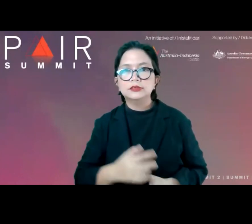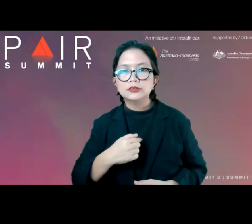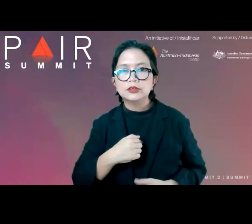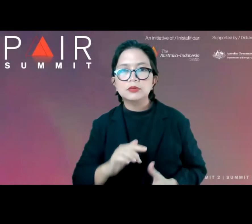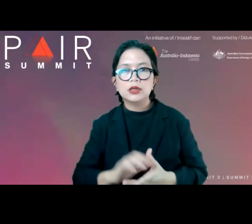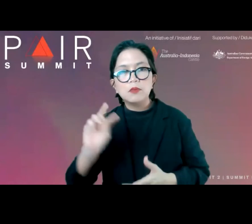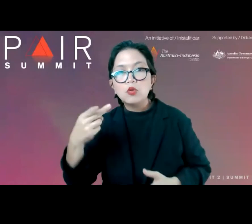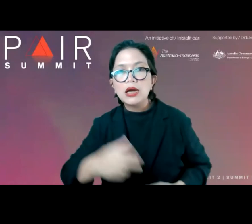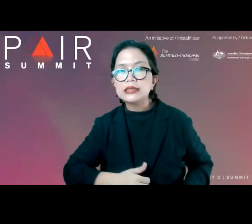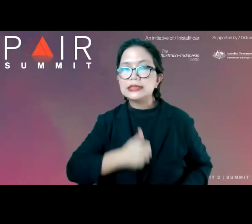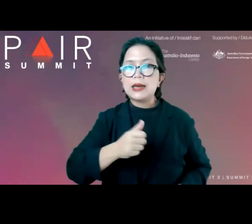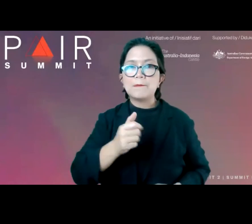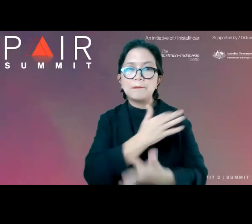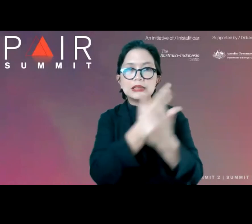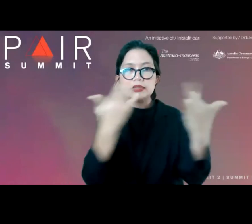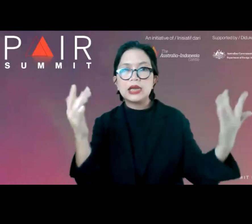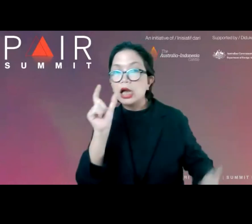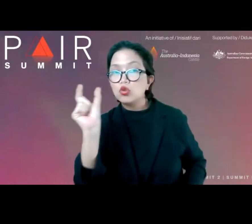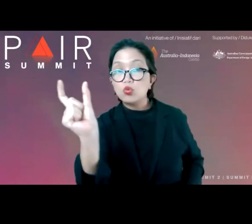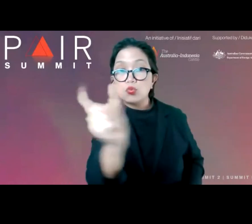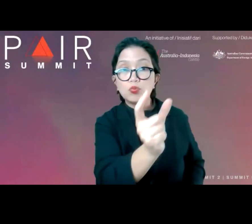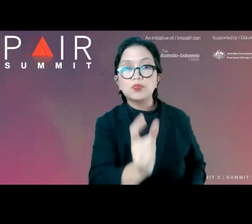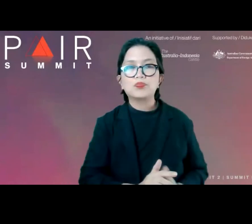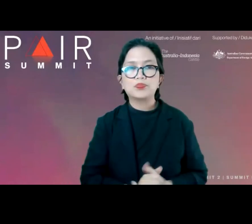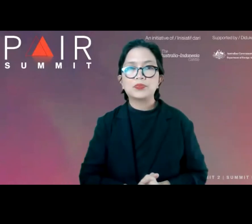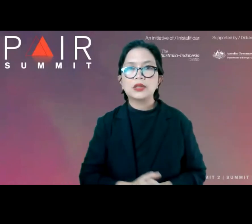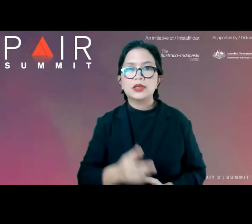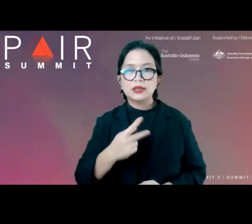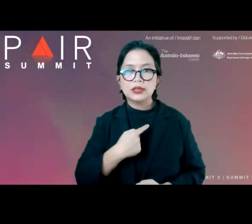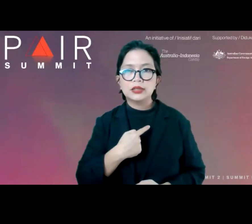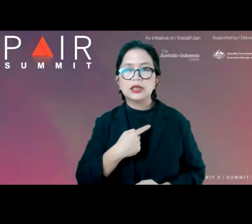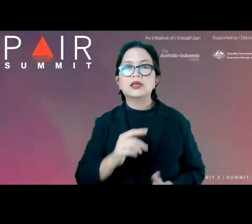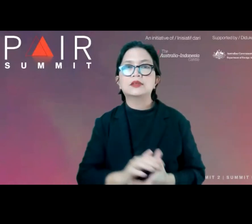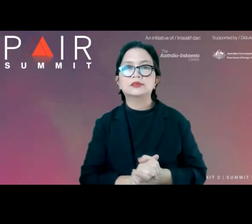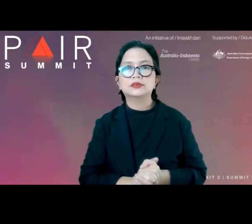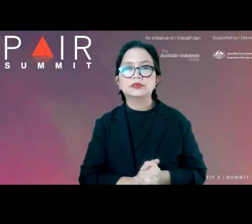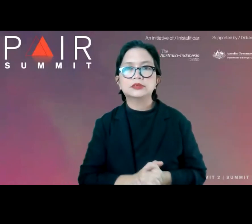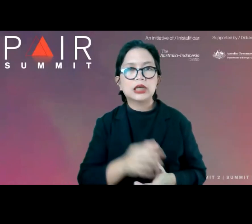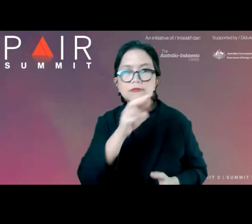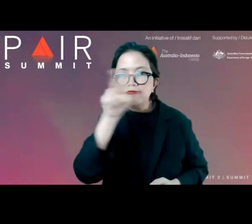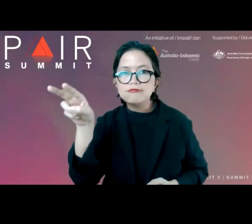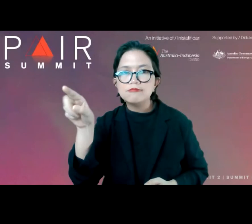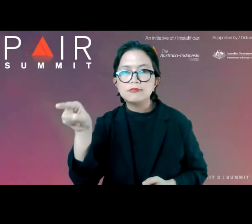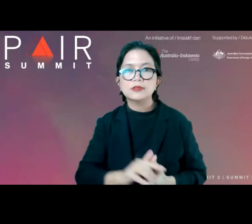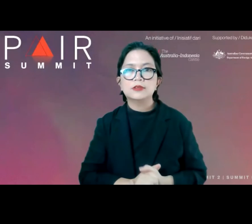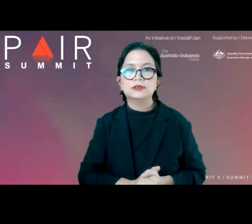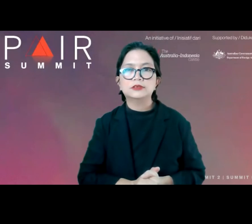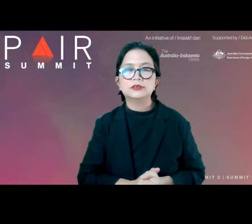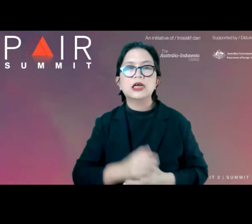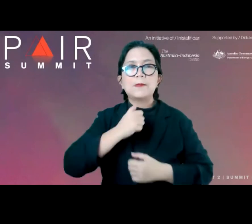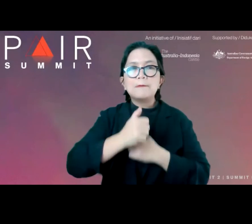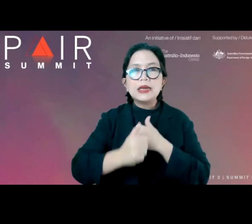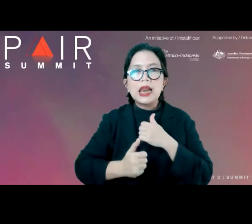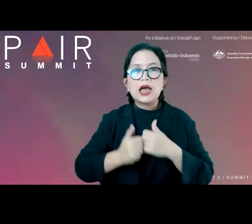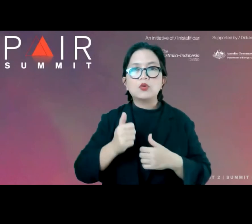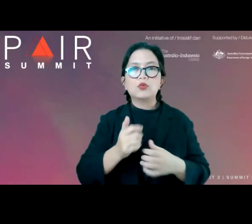some tracking of public attitudes, at least in some of the provinces. I think it's one of the positive things is that it comes